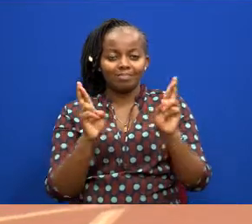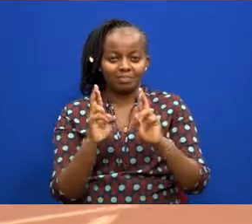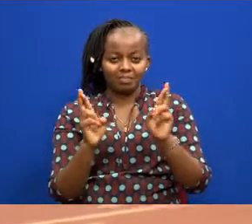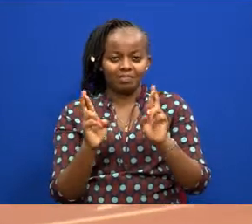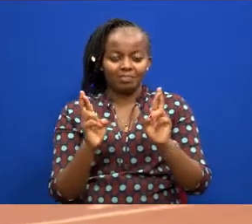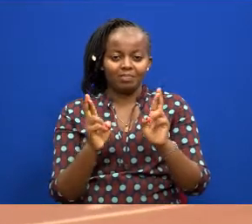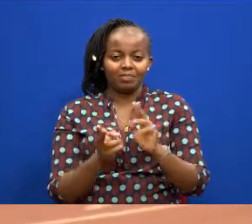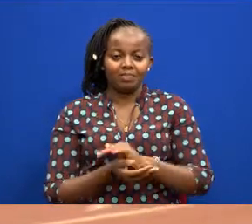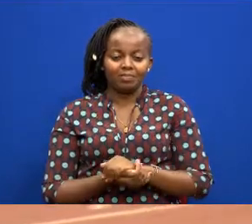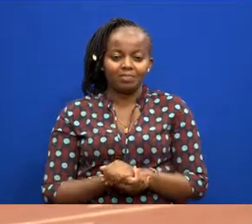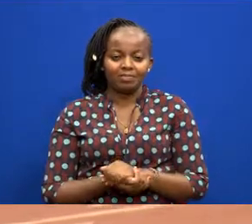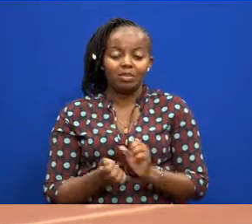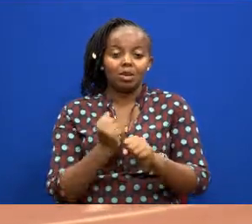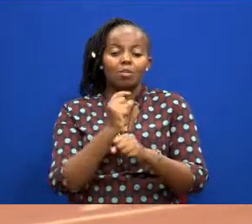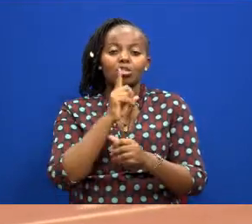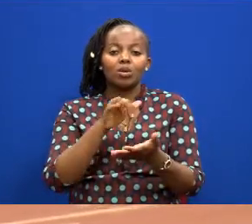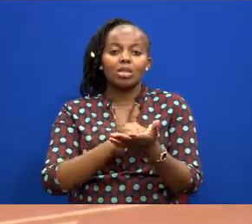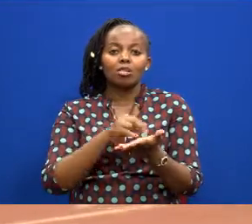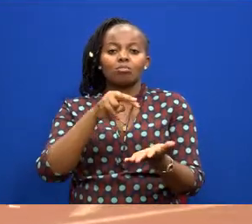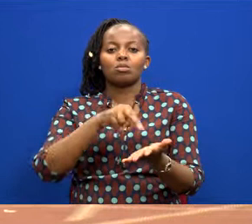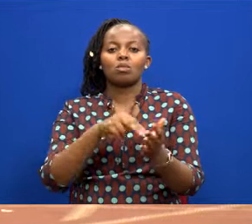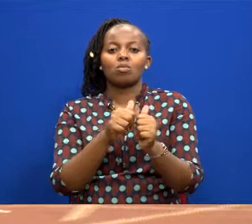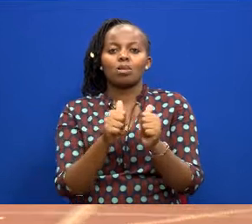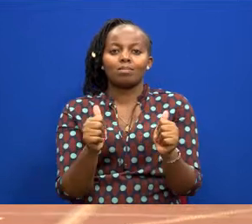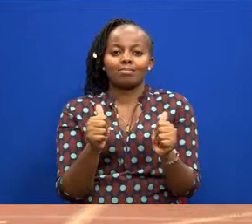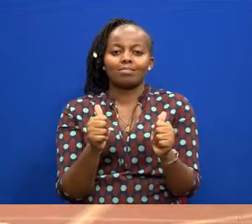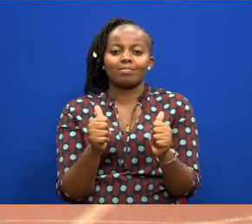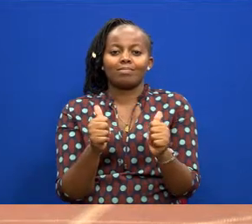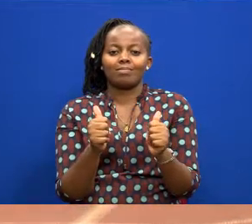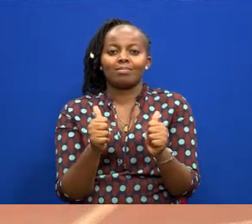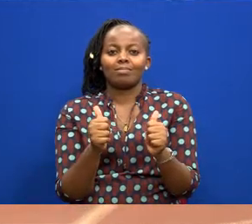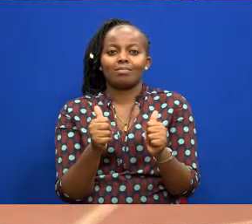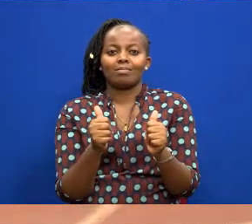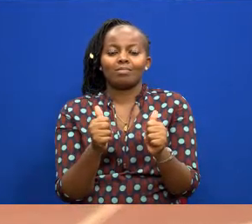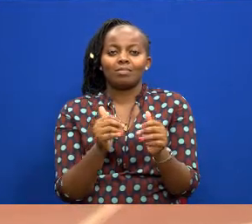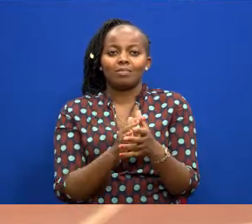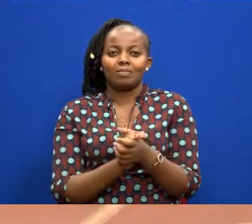Ready? Just make sure you stay on your lane.